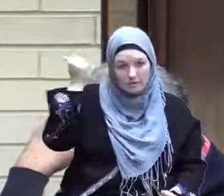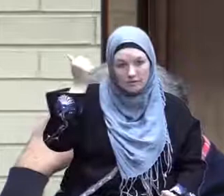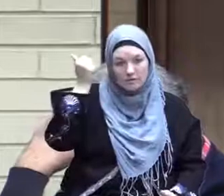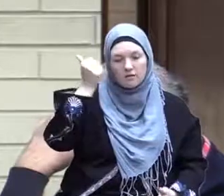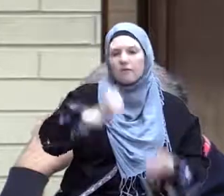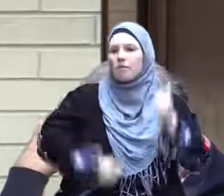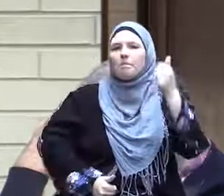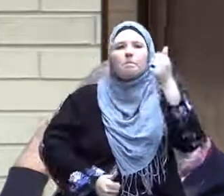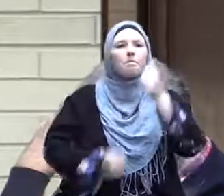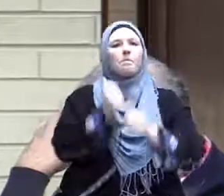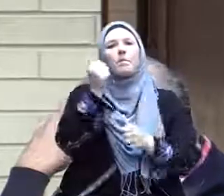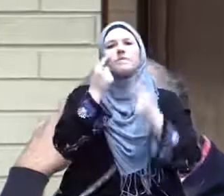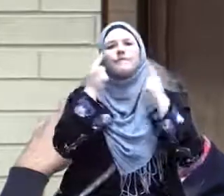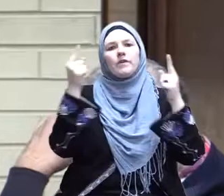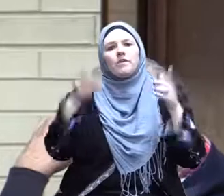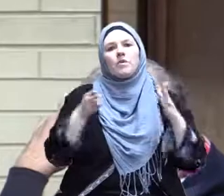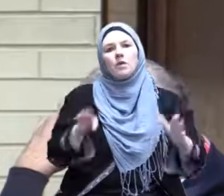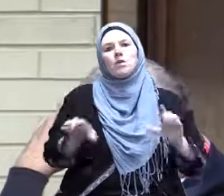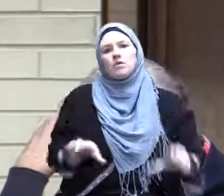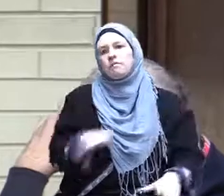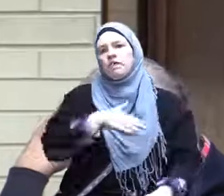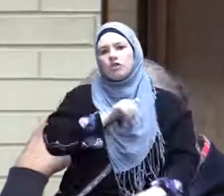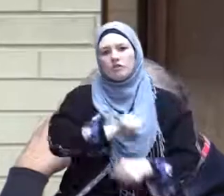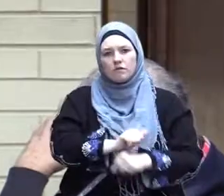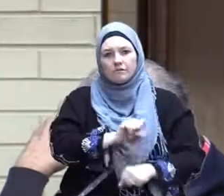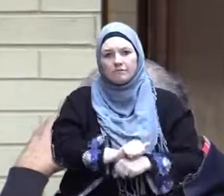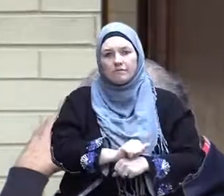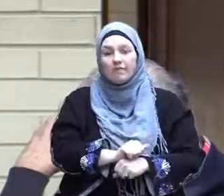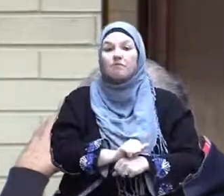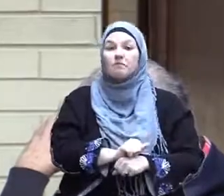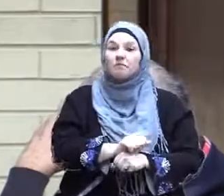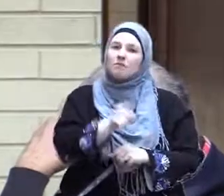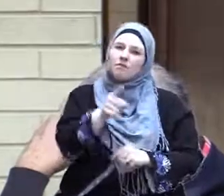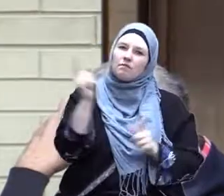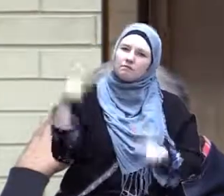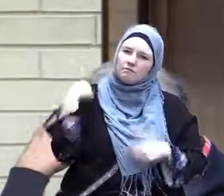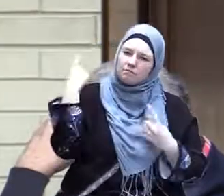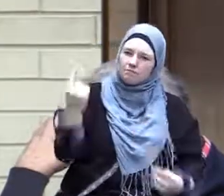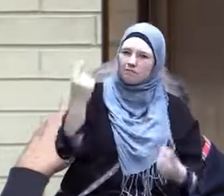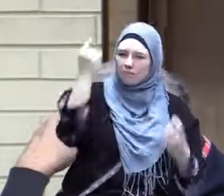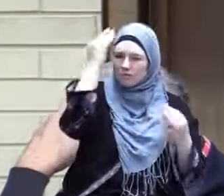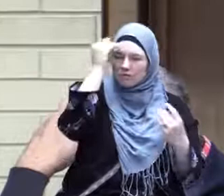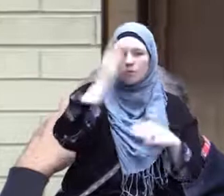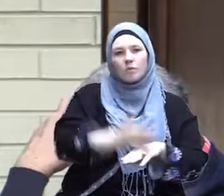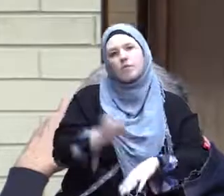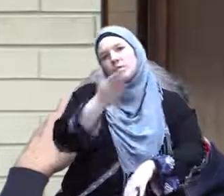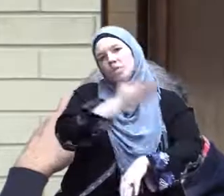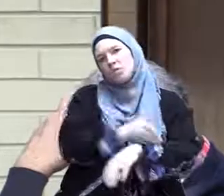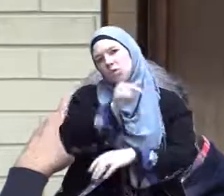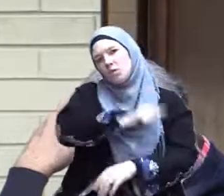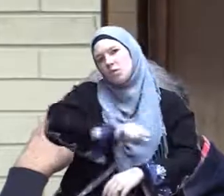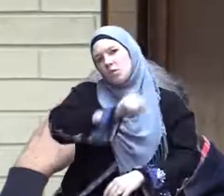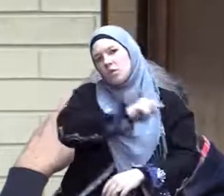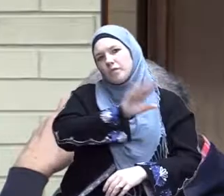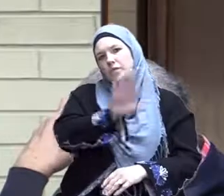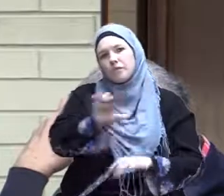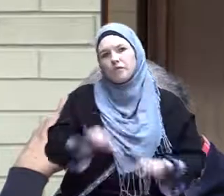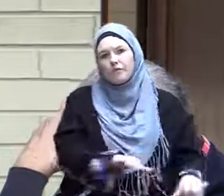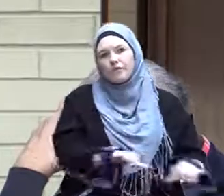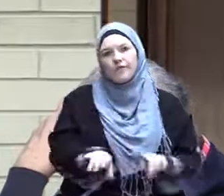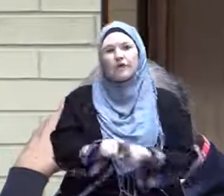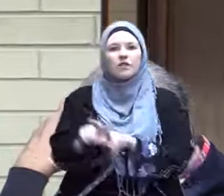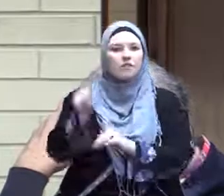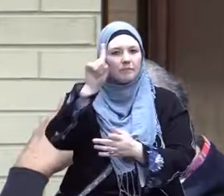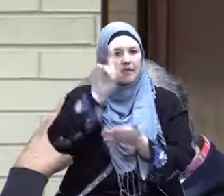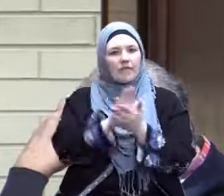the most effective way to do my job. Have you ever thought to improve the quality of your performance as a